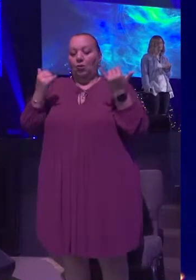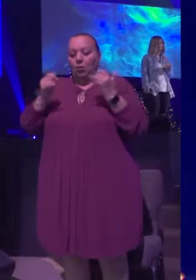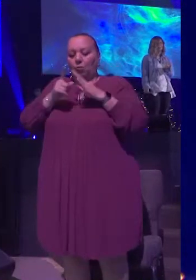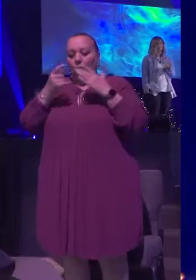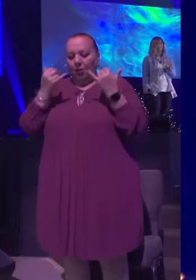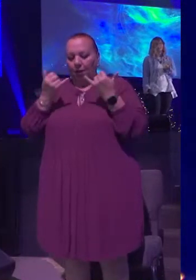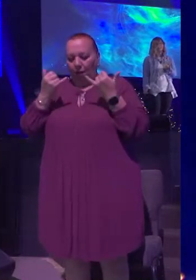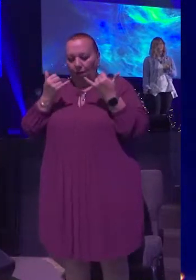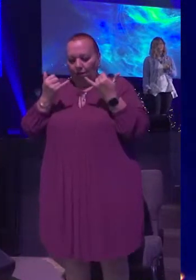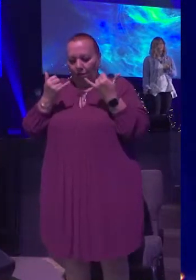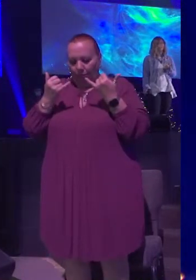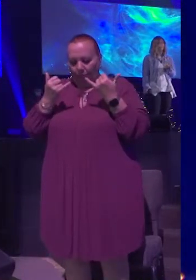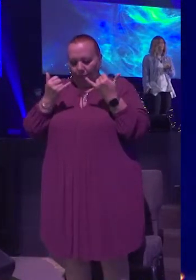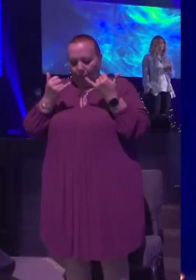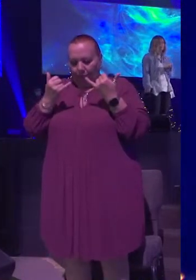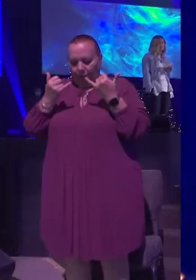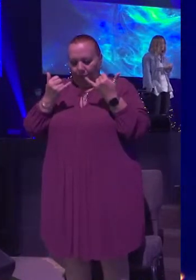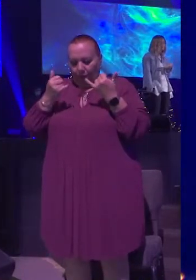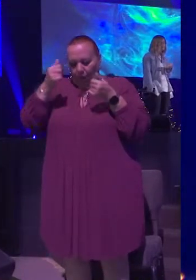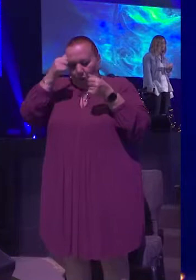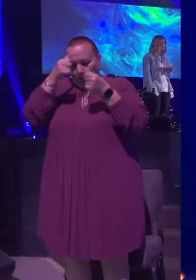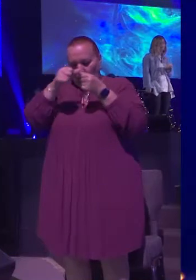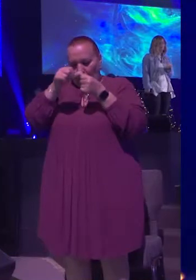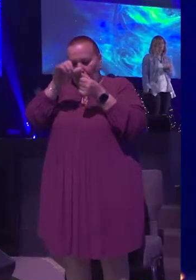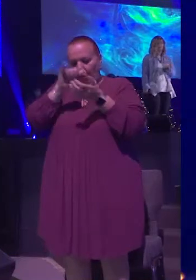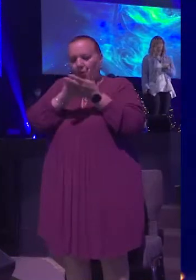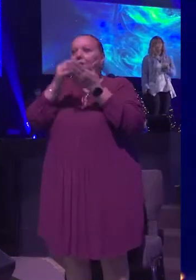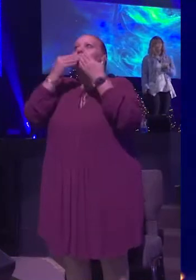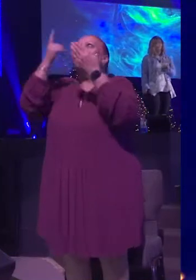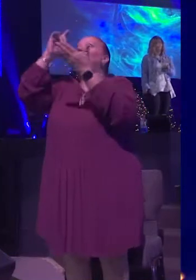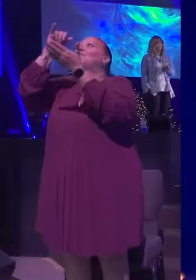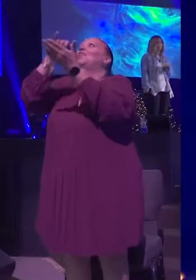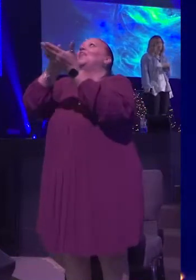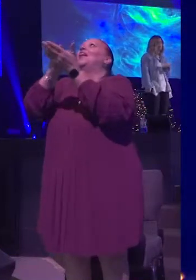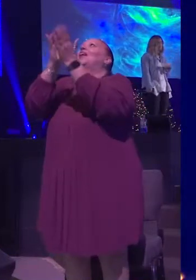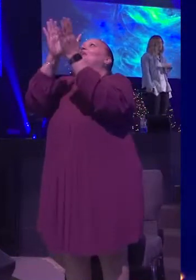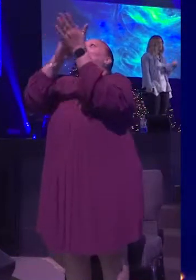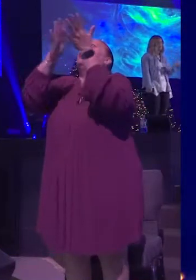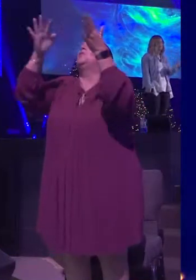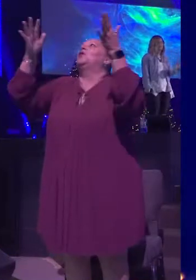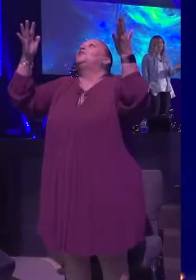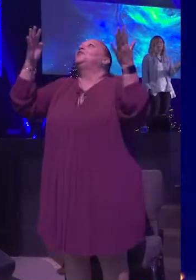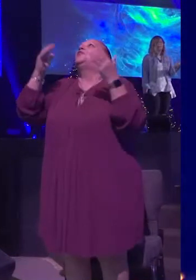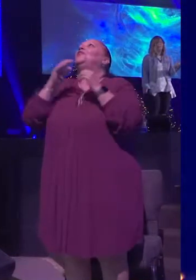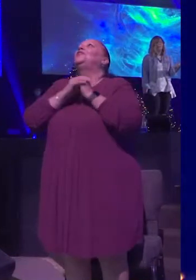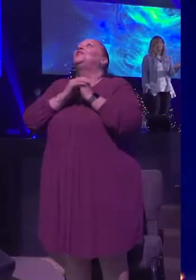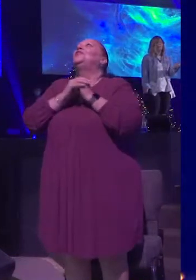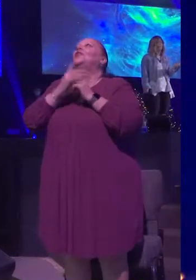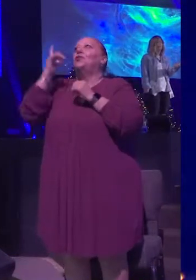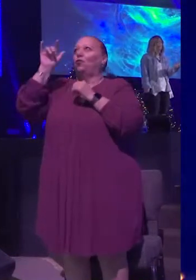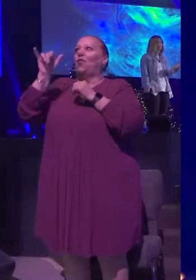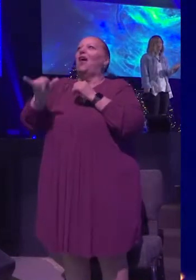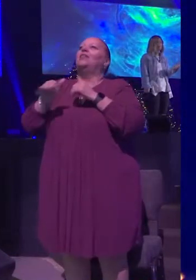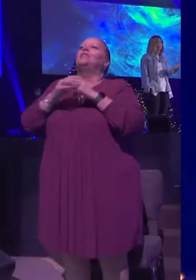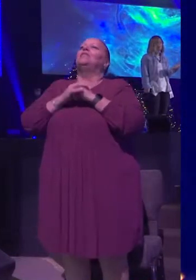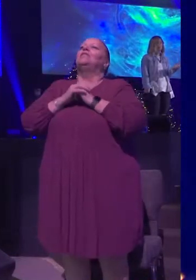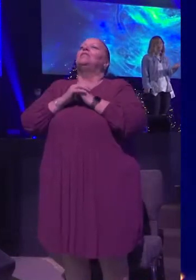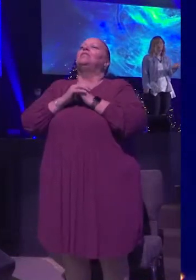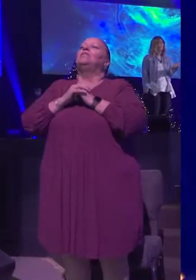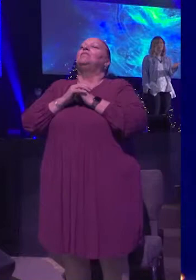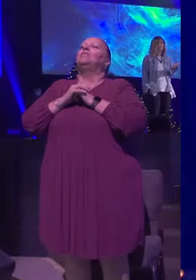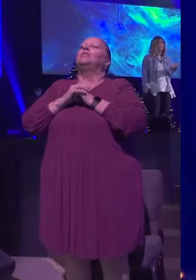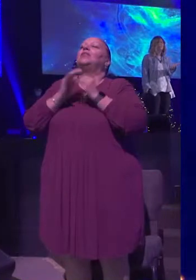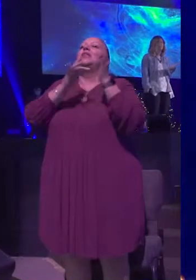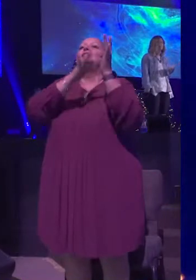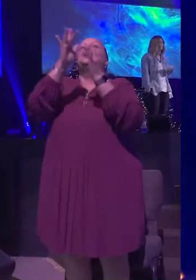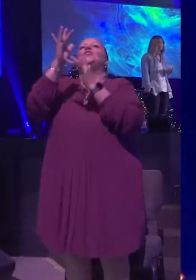now, we remember that, we thank you for that, we praise you for that. And